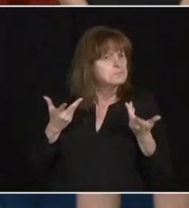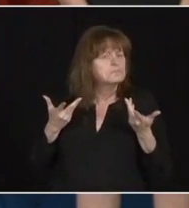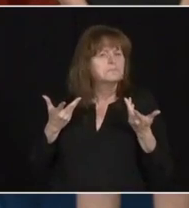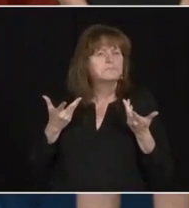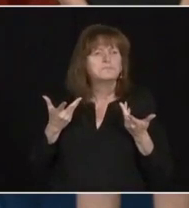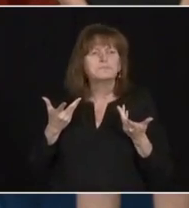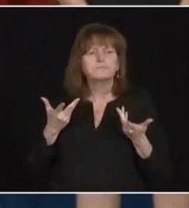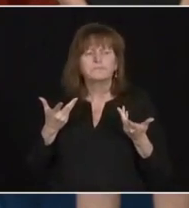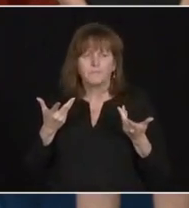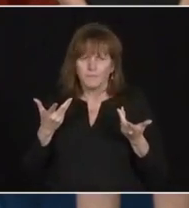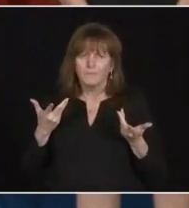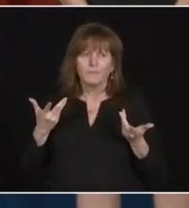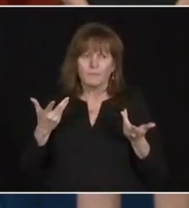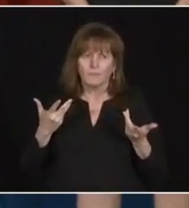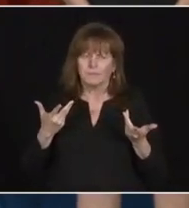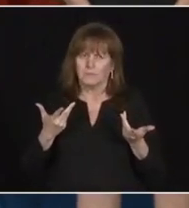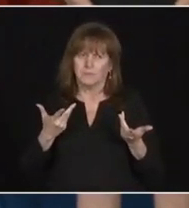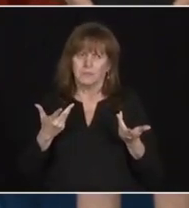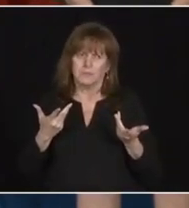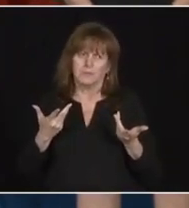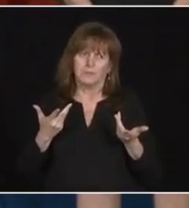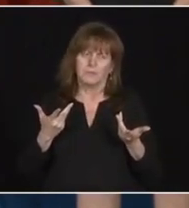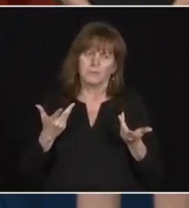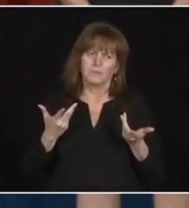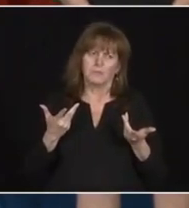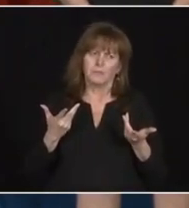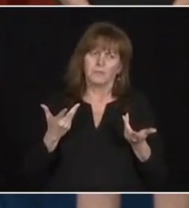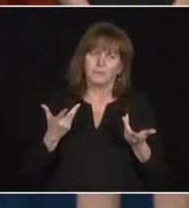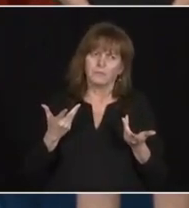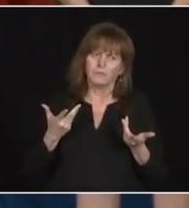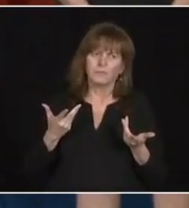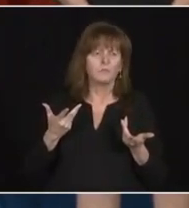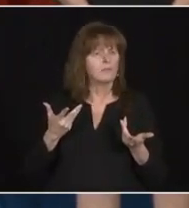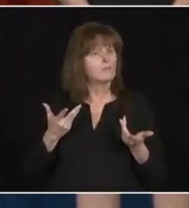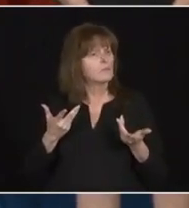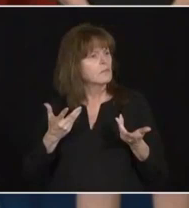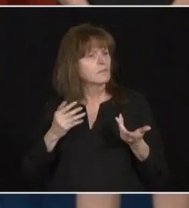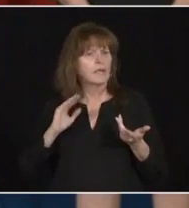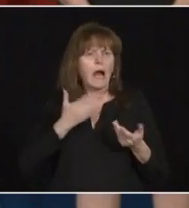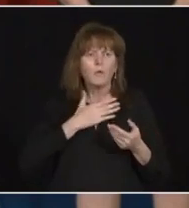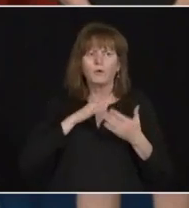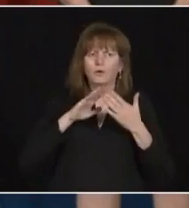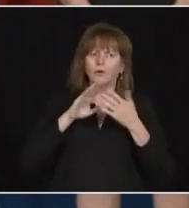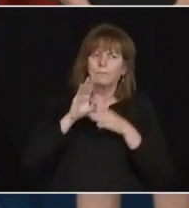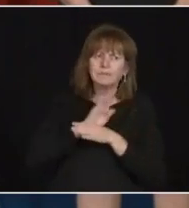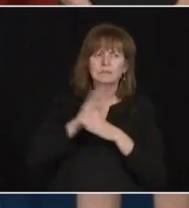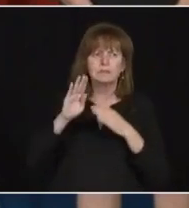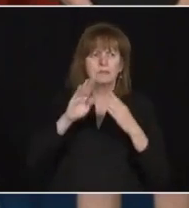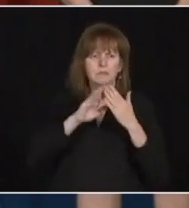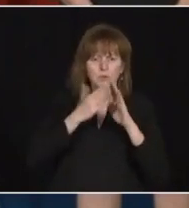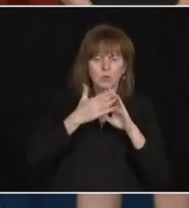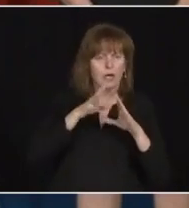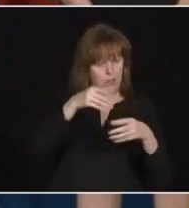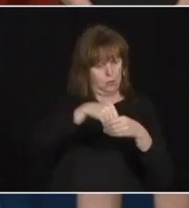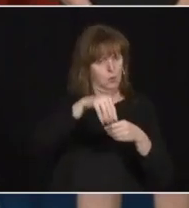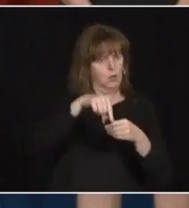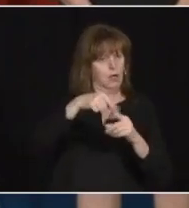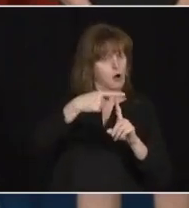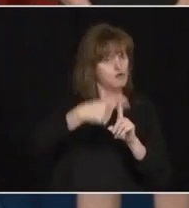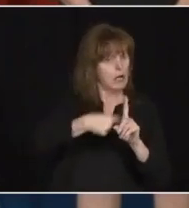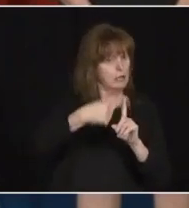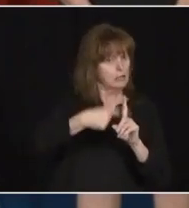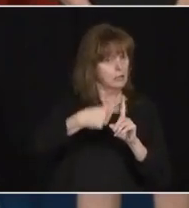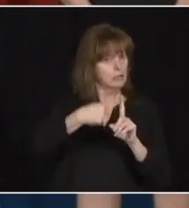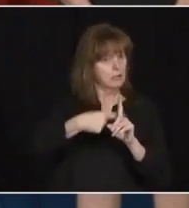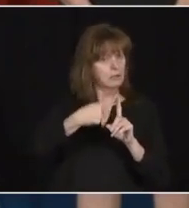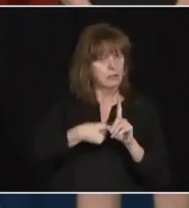is that included in this rent, in this assistance? And number two, most of the landlords are not willing to take that forgivable